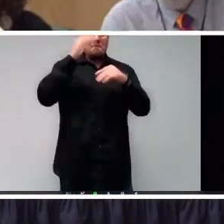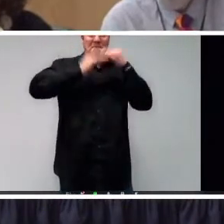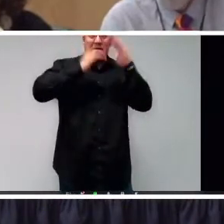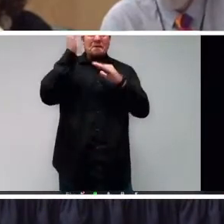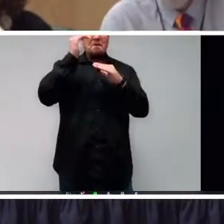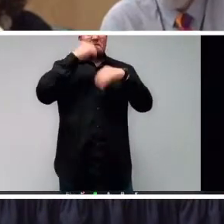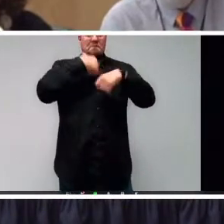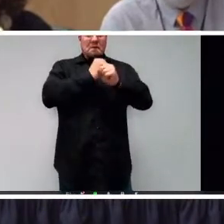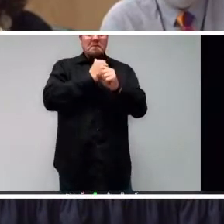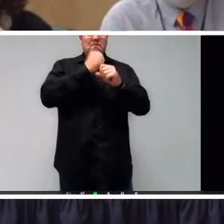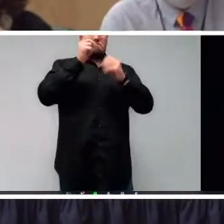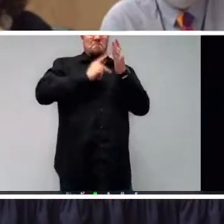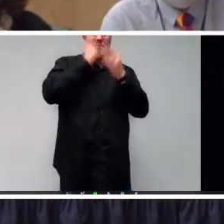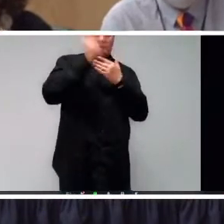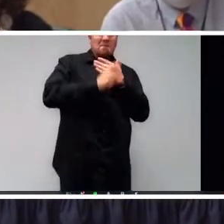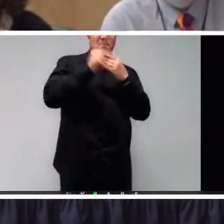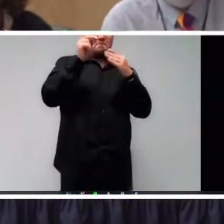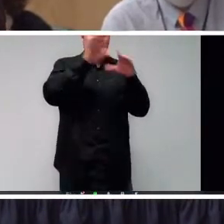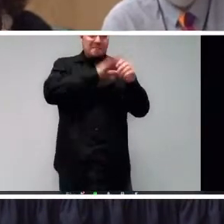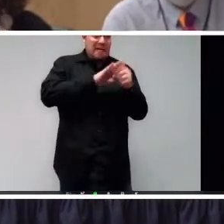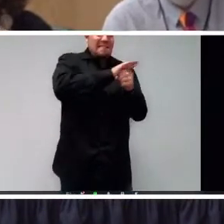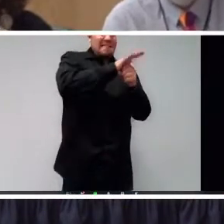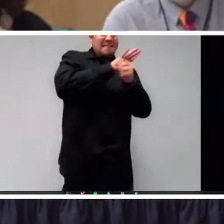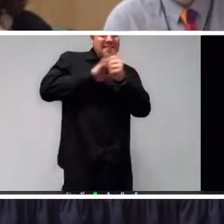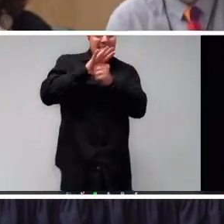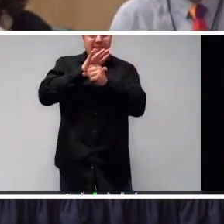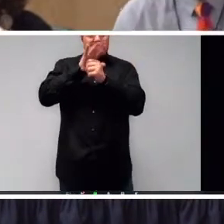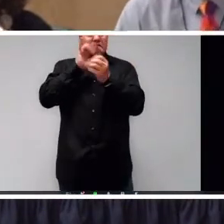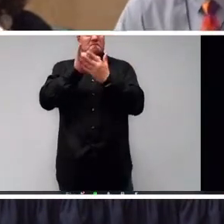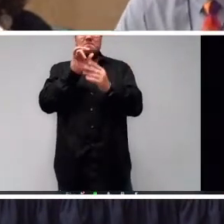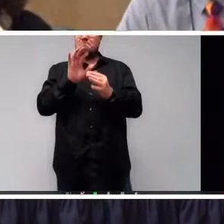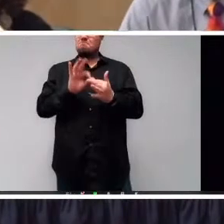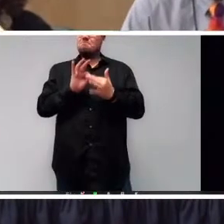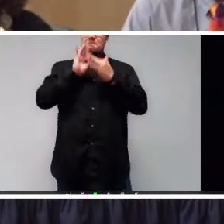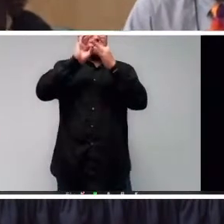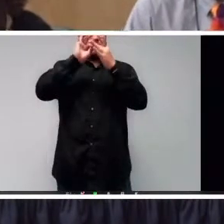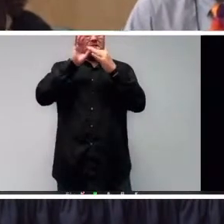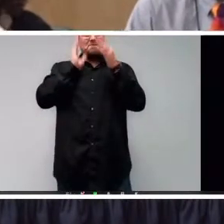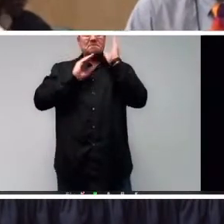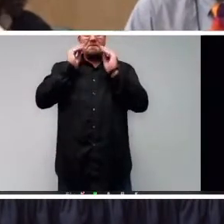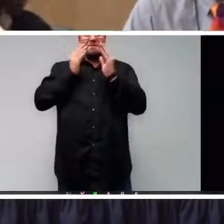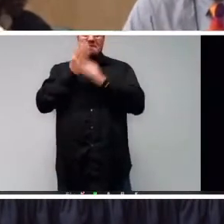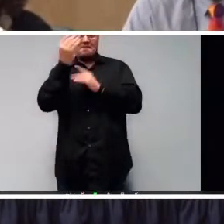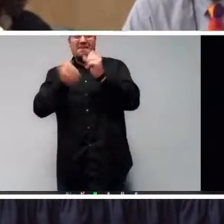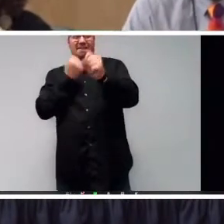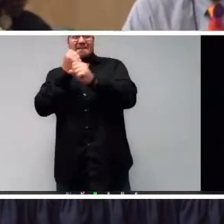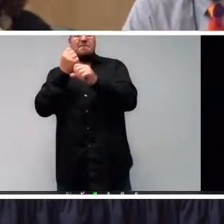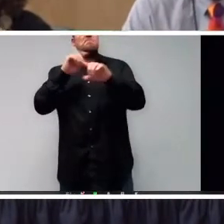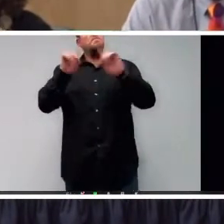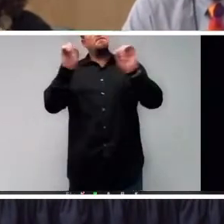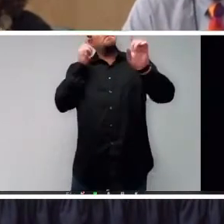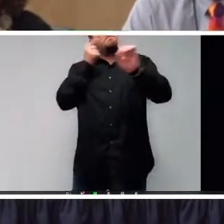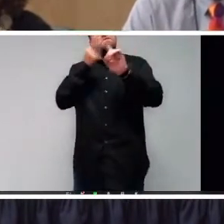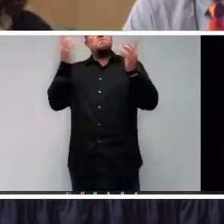spaces. So again, it was quite a unique experience throughout the years. But the point is, the